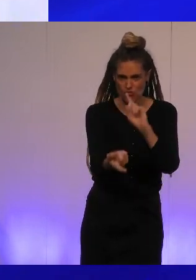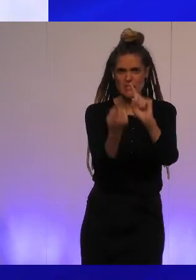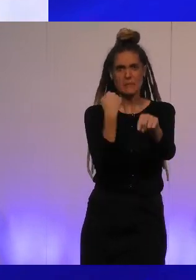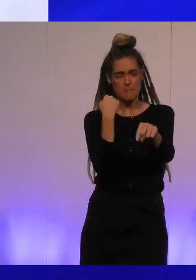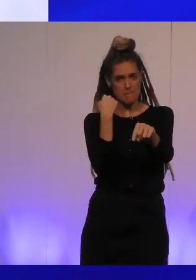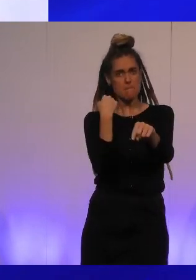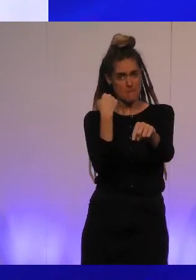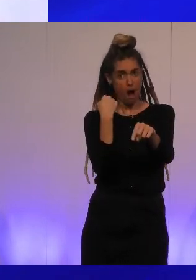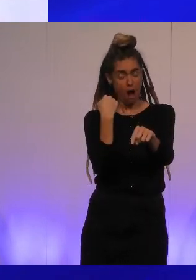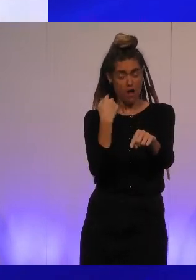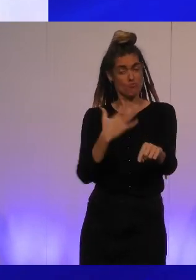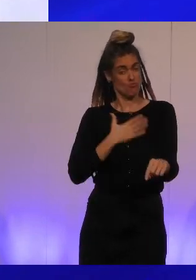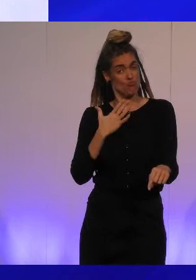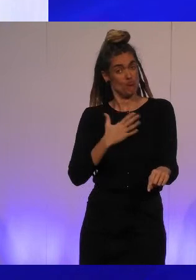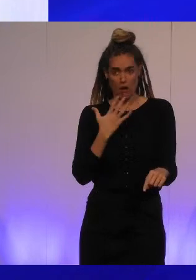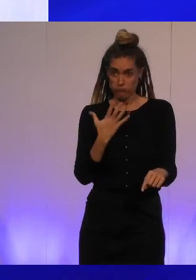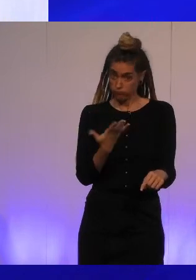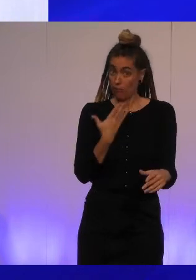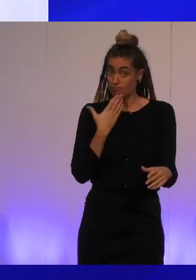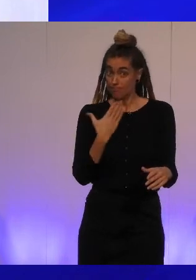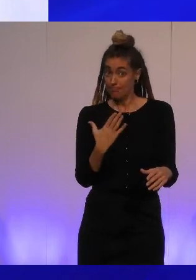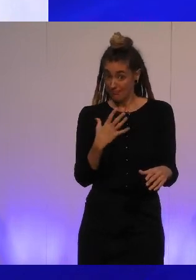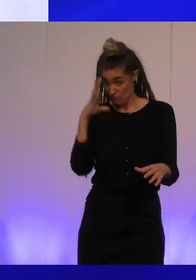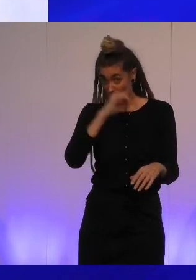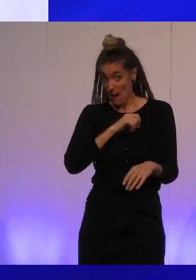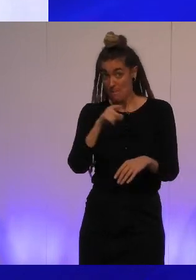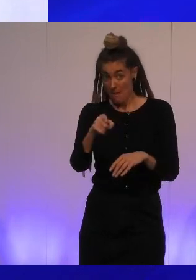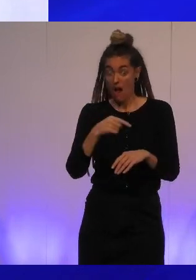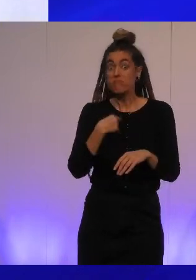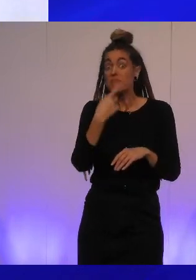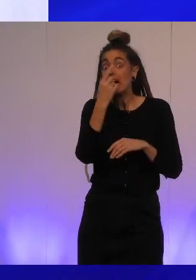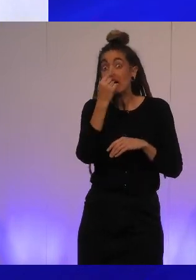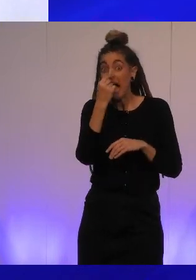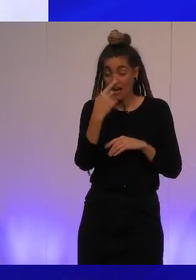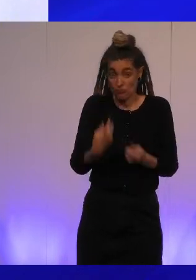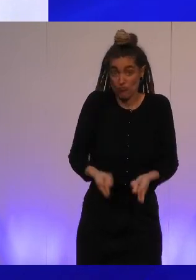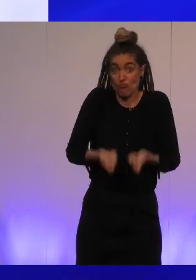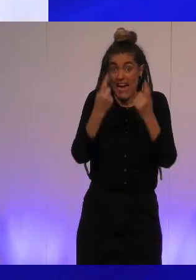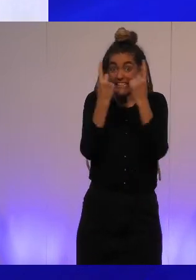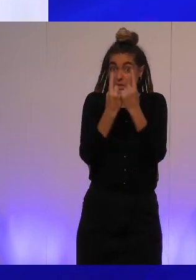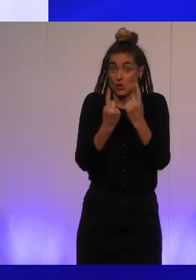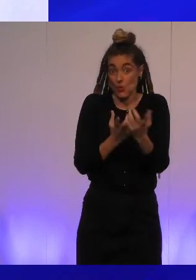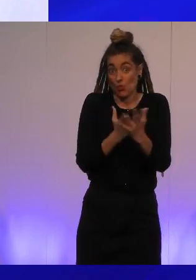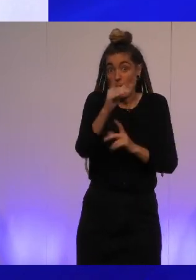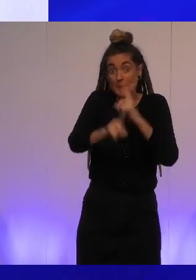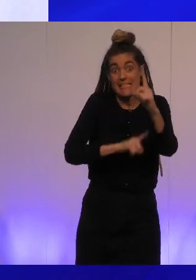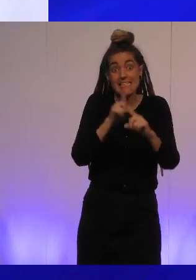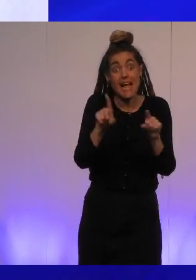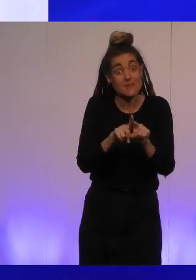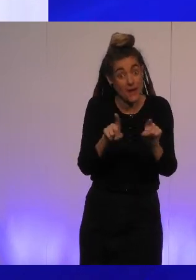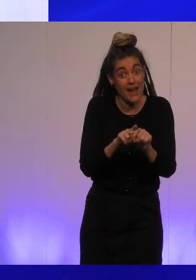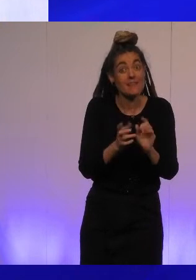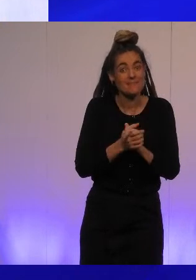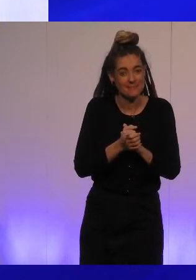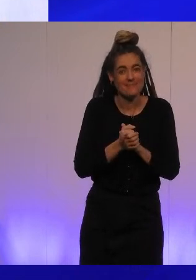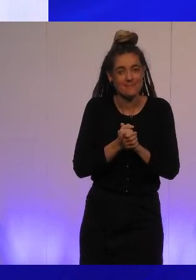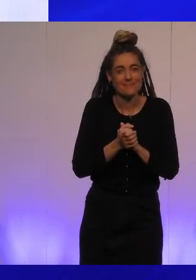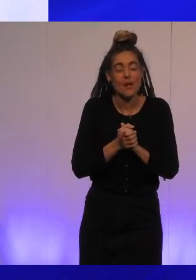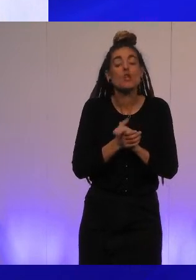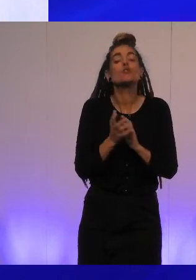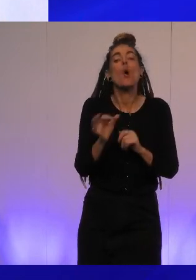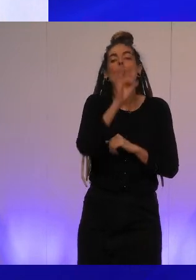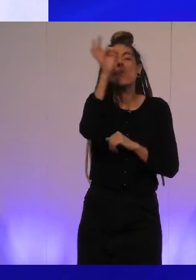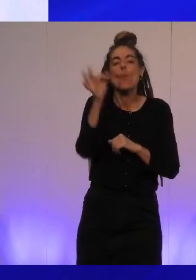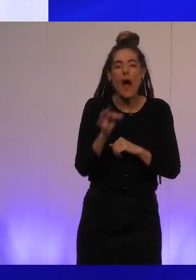queries, please do bear that in mind as another way to raise issues. But if we draw a line on the